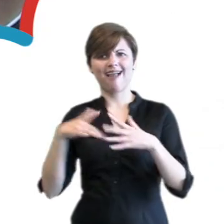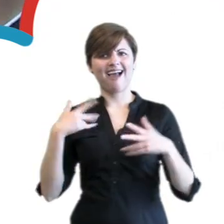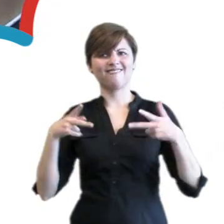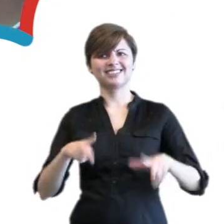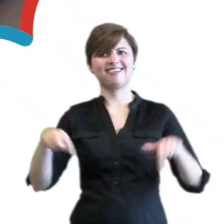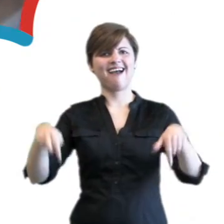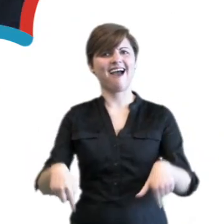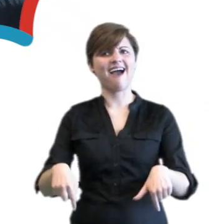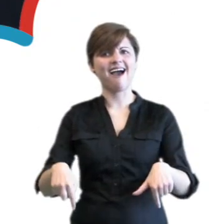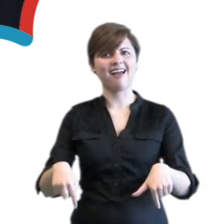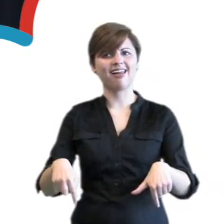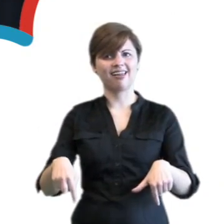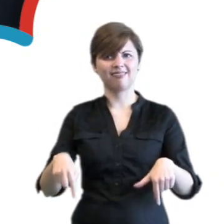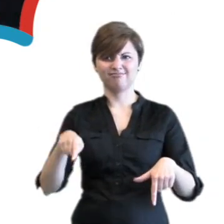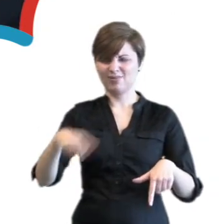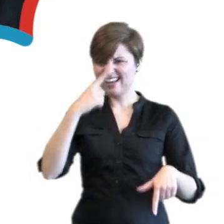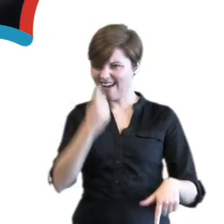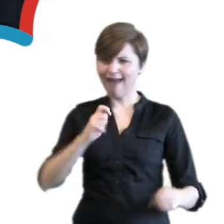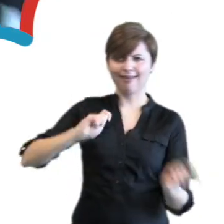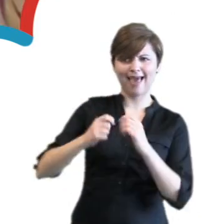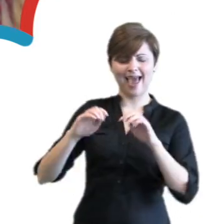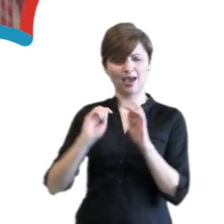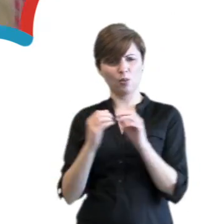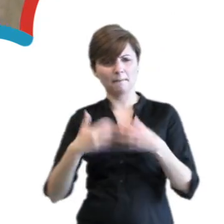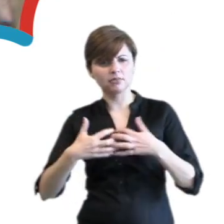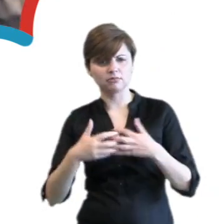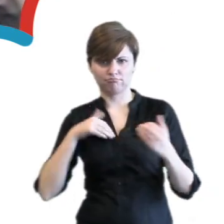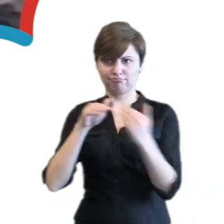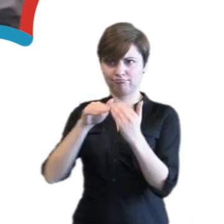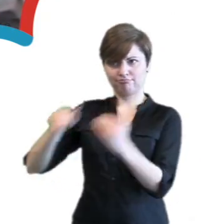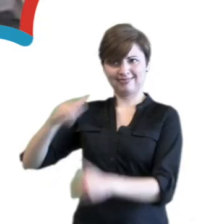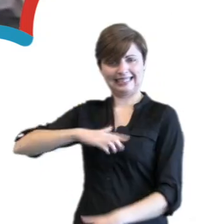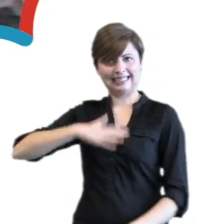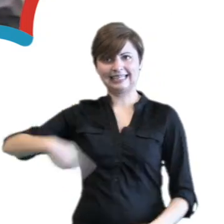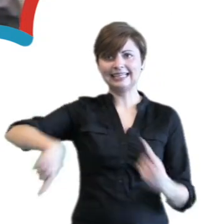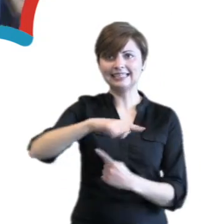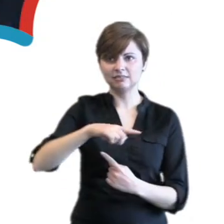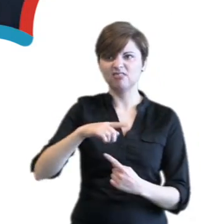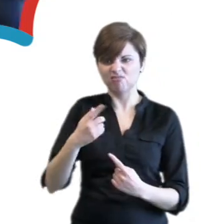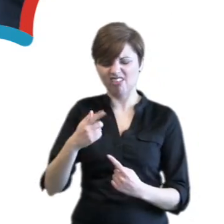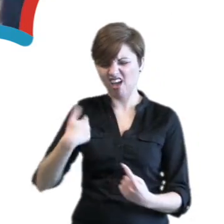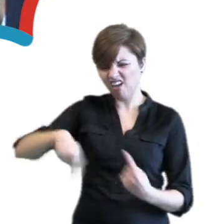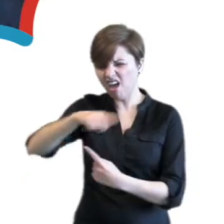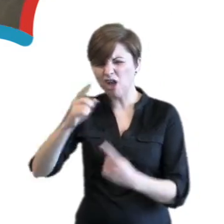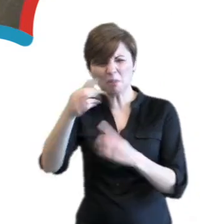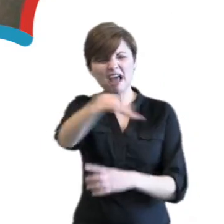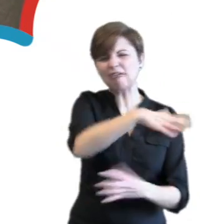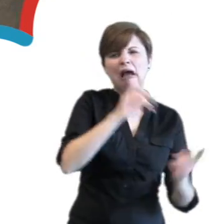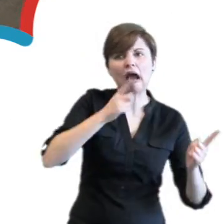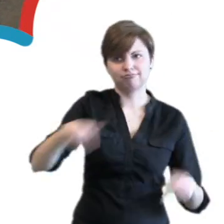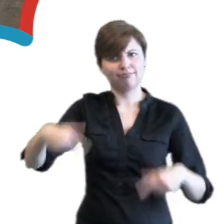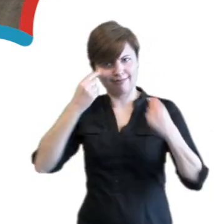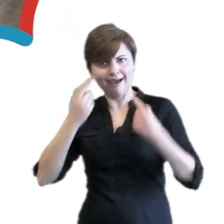here at Portway Lifestyle, we can adapt equipment to the people's needs rather than the other way around in